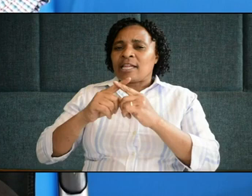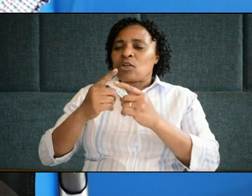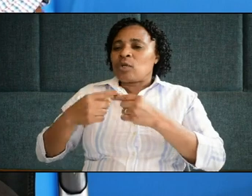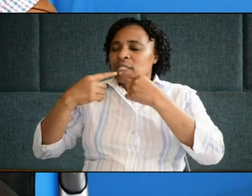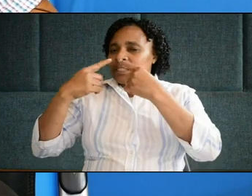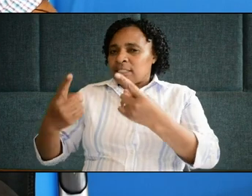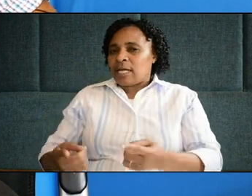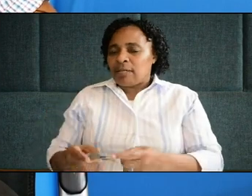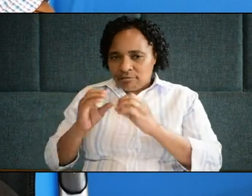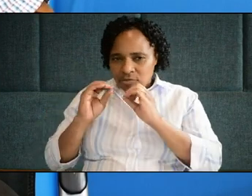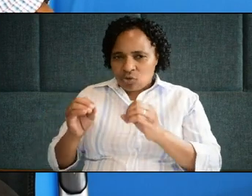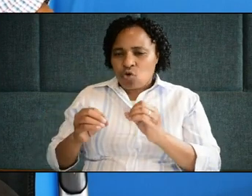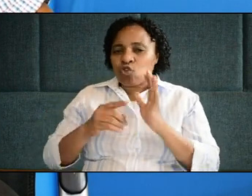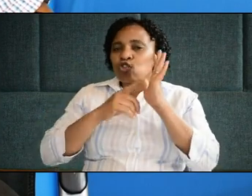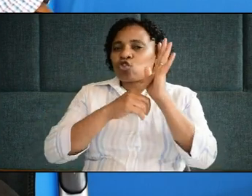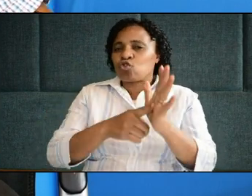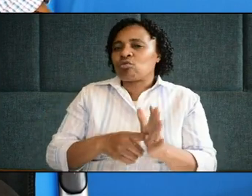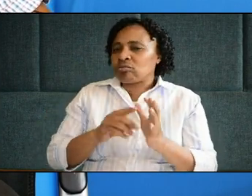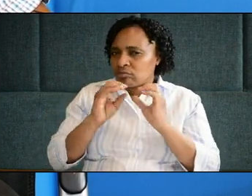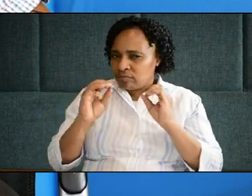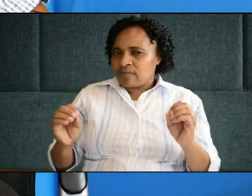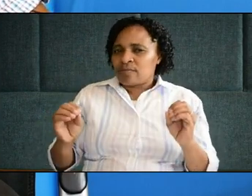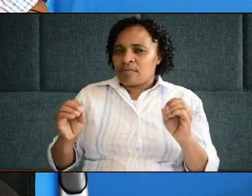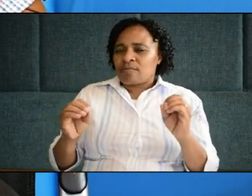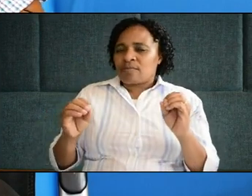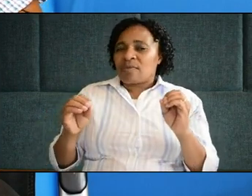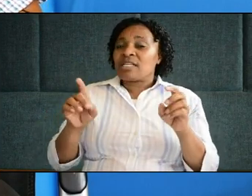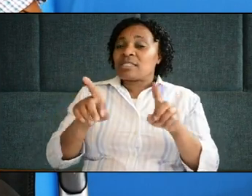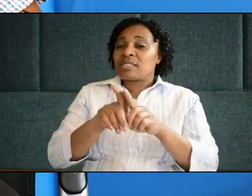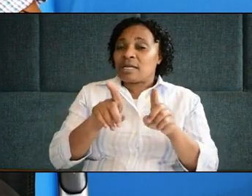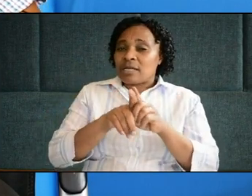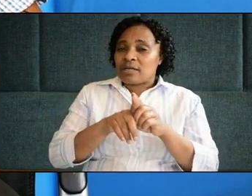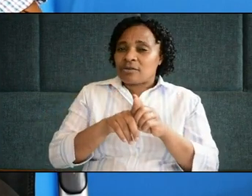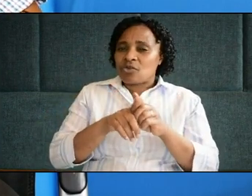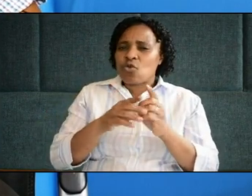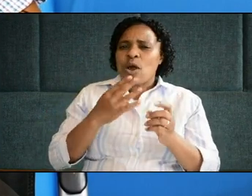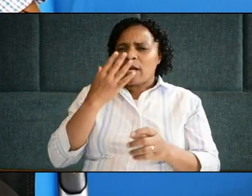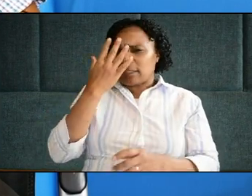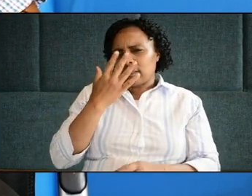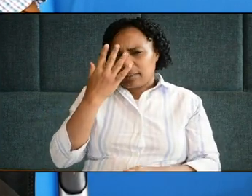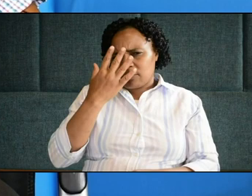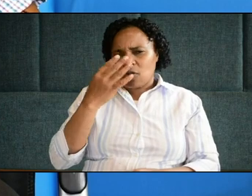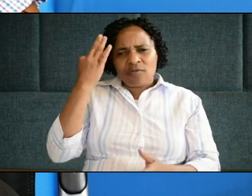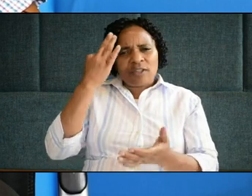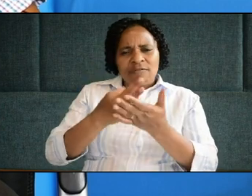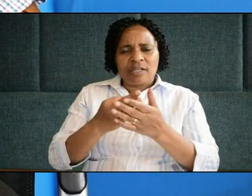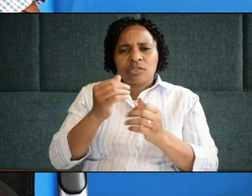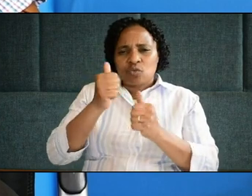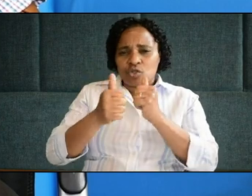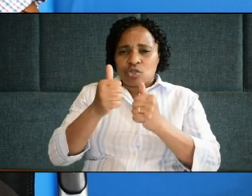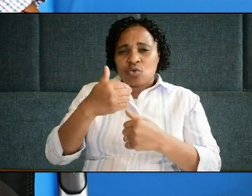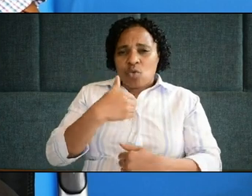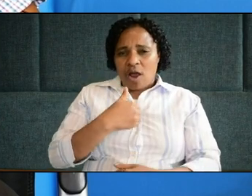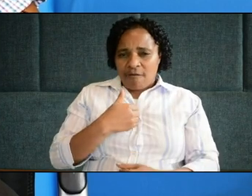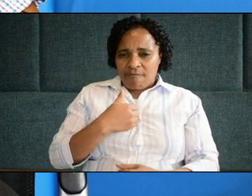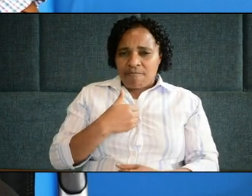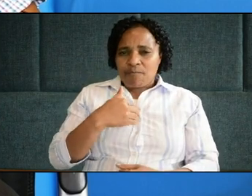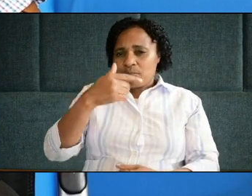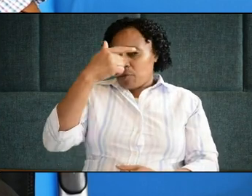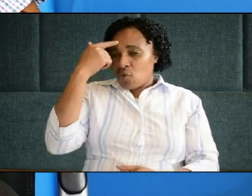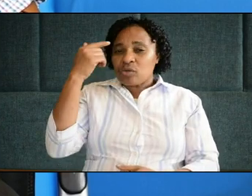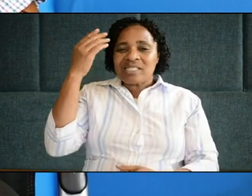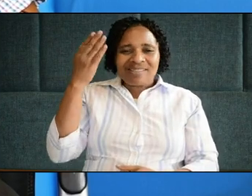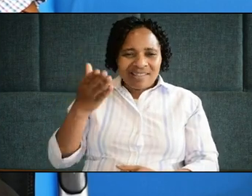it, will not show it. It's like you're being ashamed of the faith you have. Because